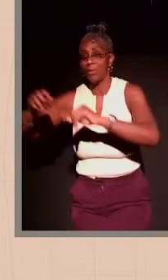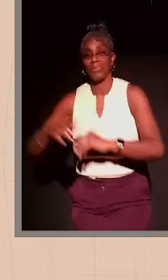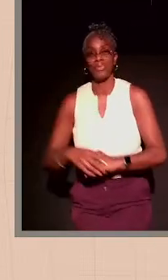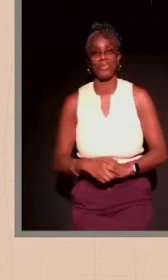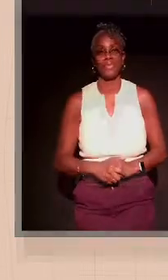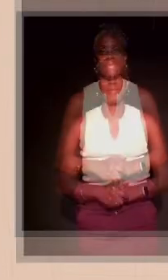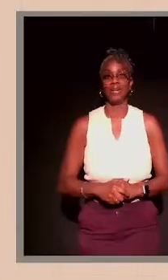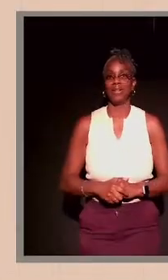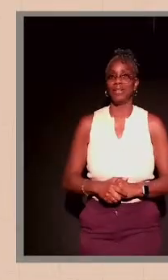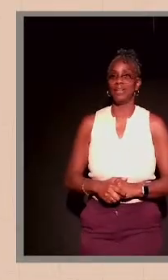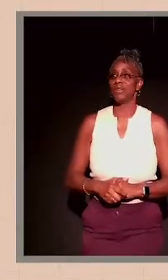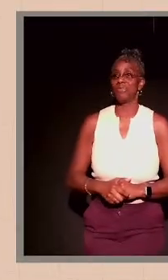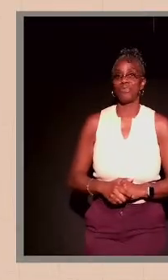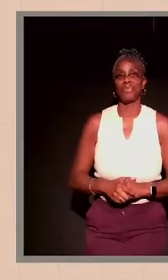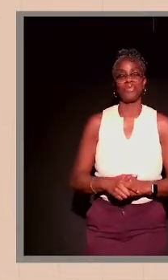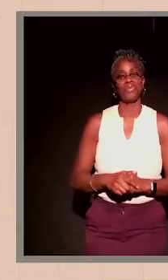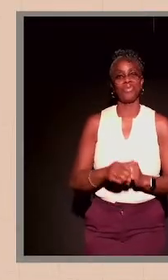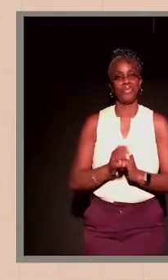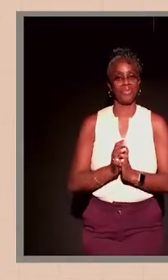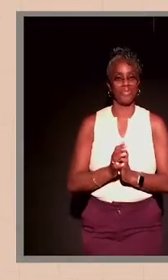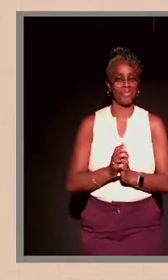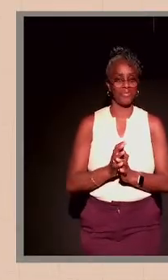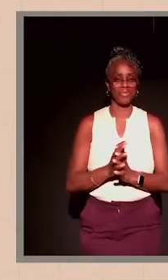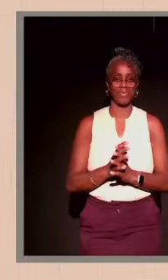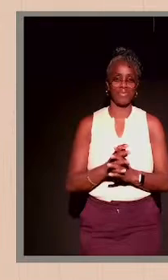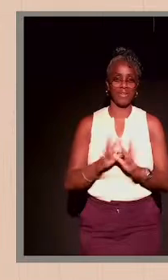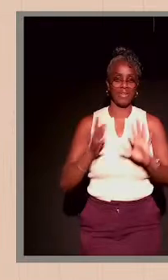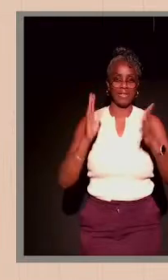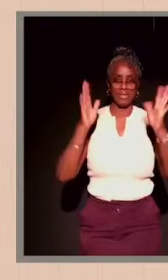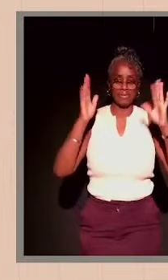Amazing. Thanks, Lee Todd. I have a round of applause for Lee Todd. Thank you.